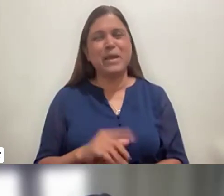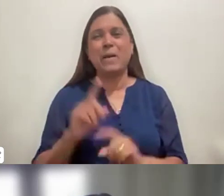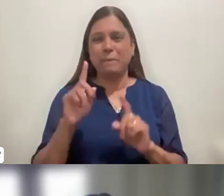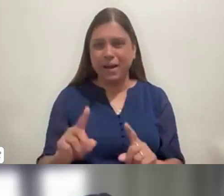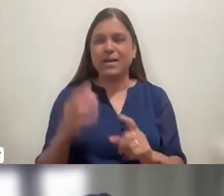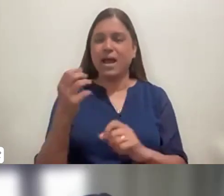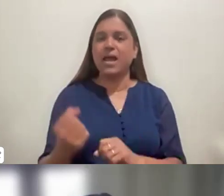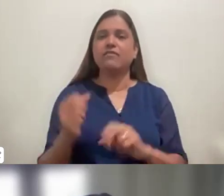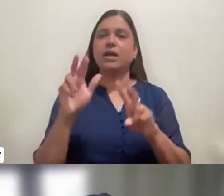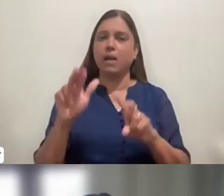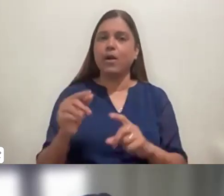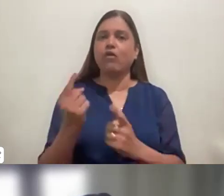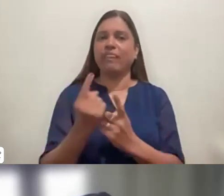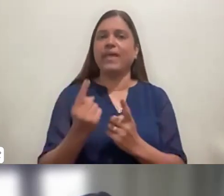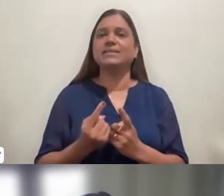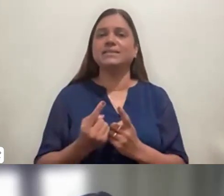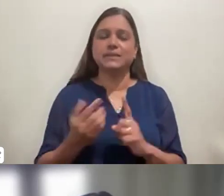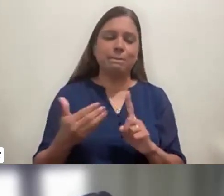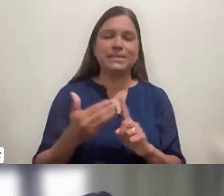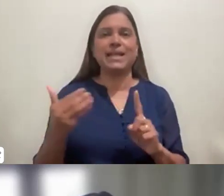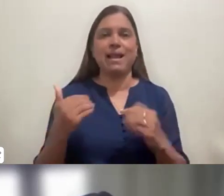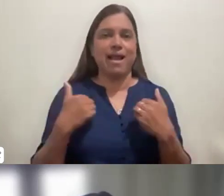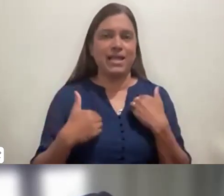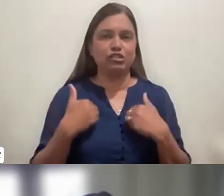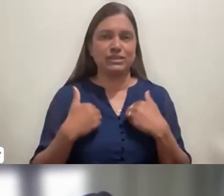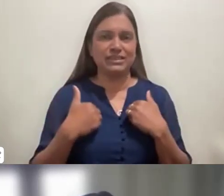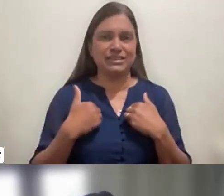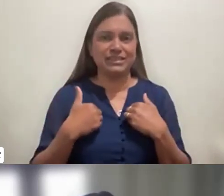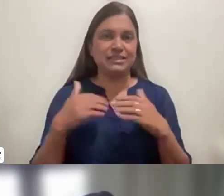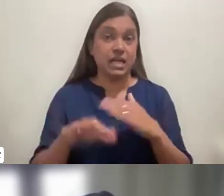of things I've had particular interest in.